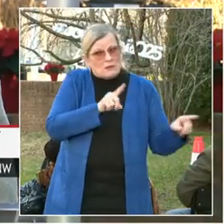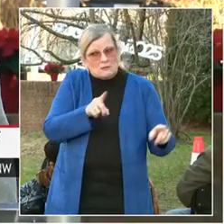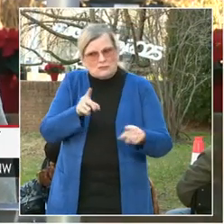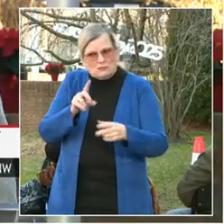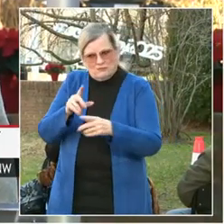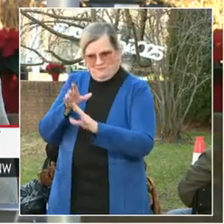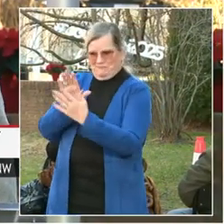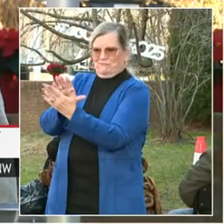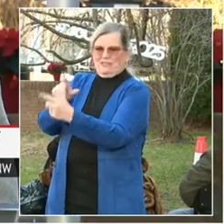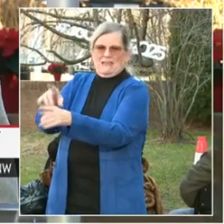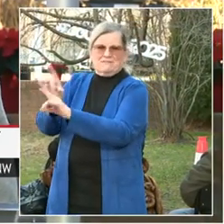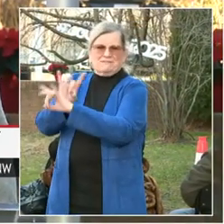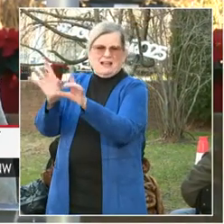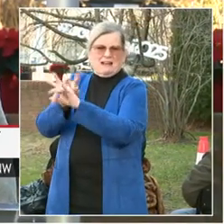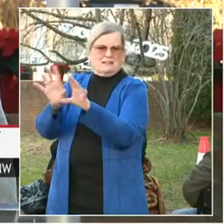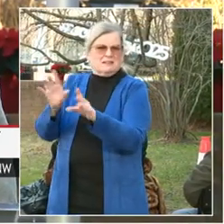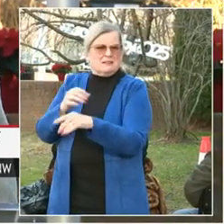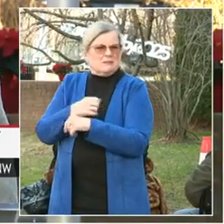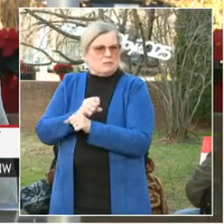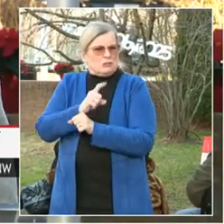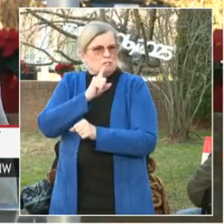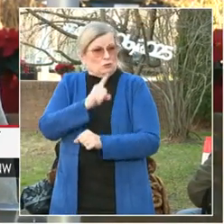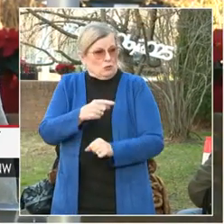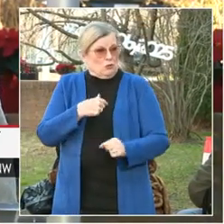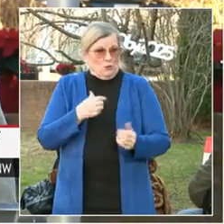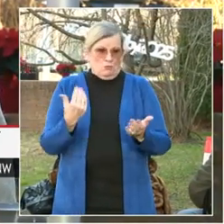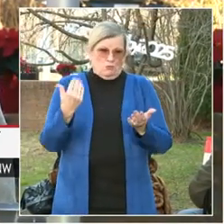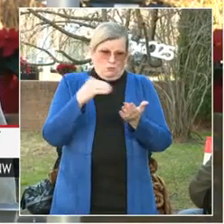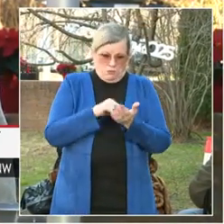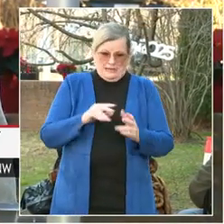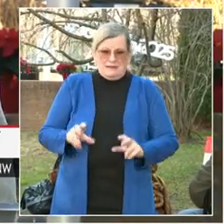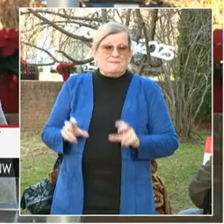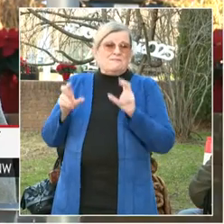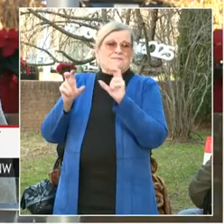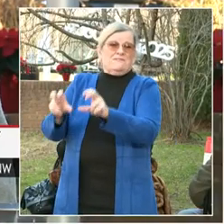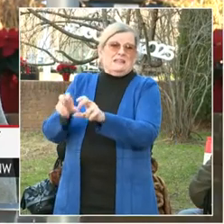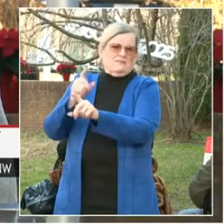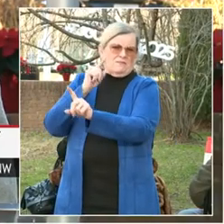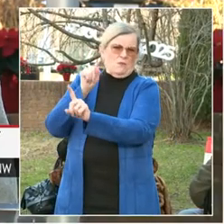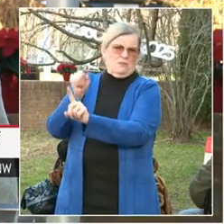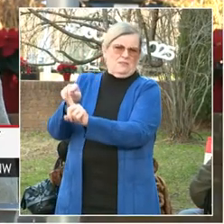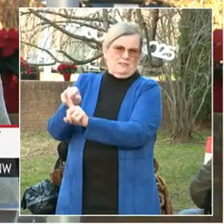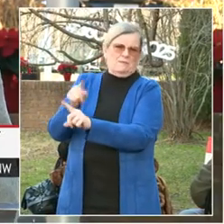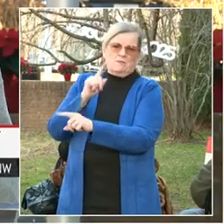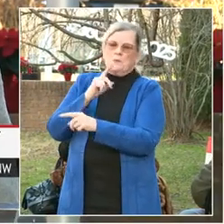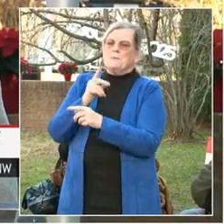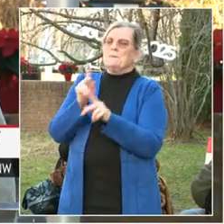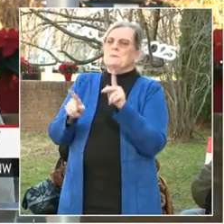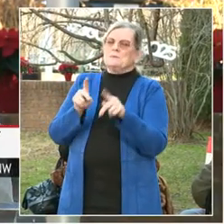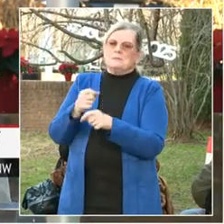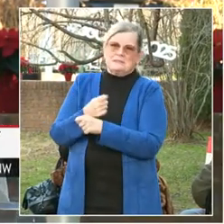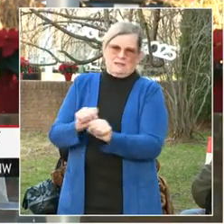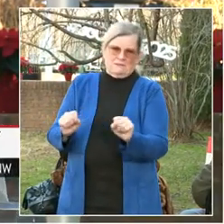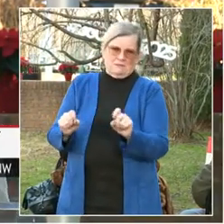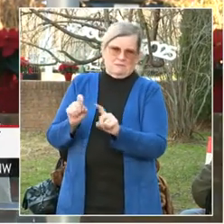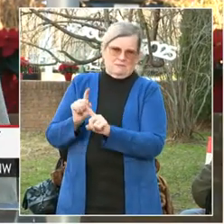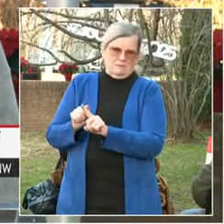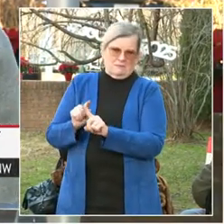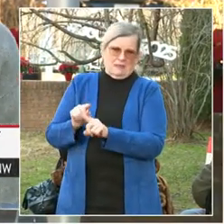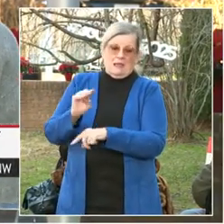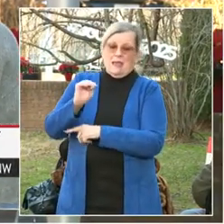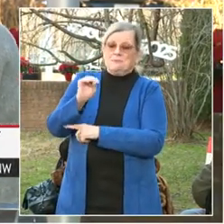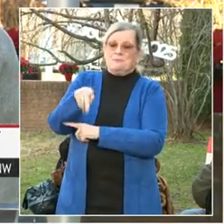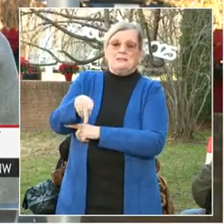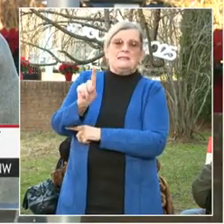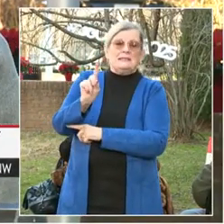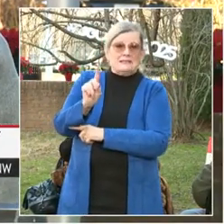can reinvest in our public safety resources, especially at MPD. The chief a few weeks ago